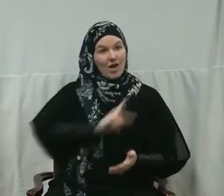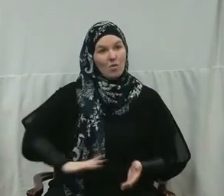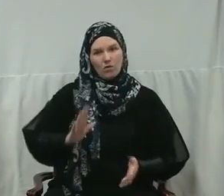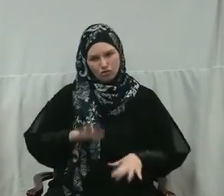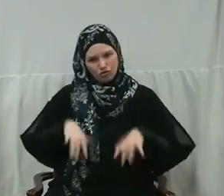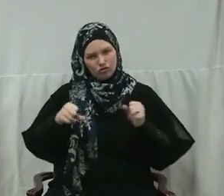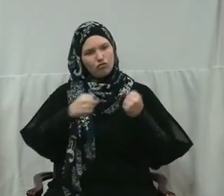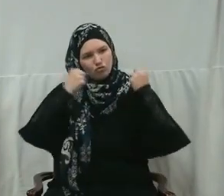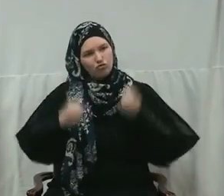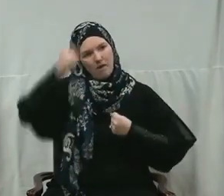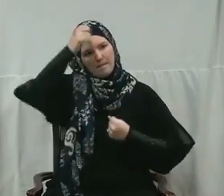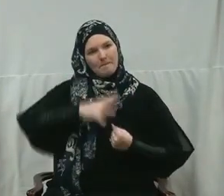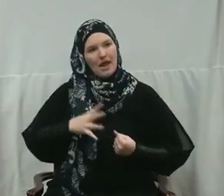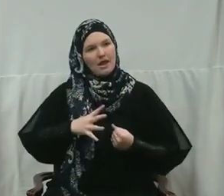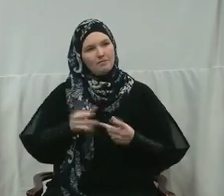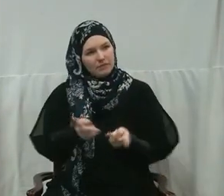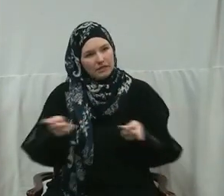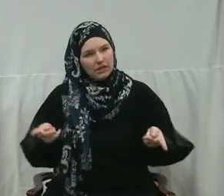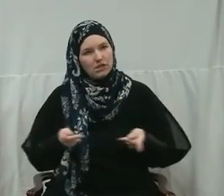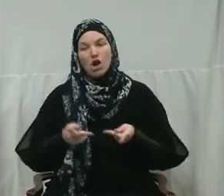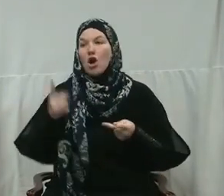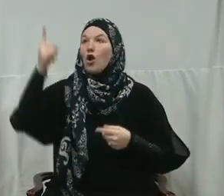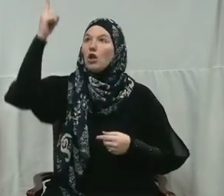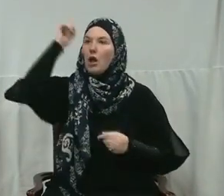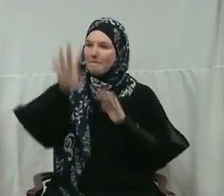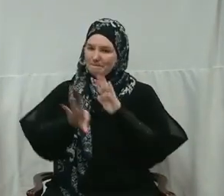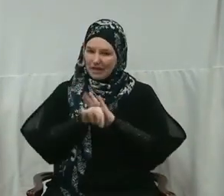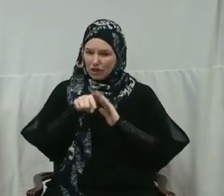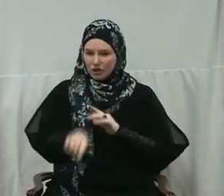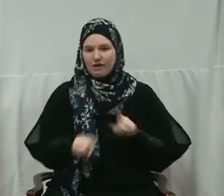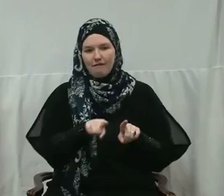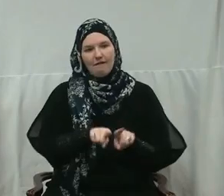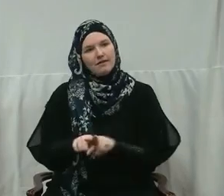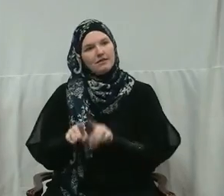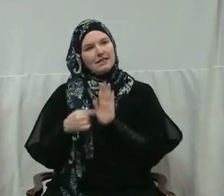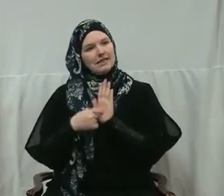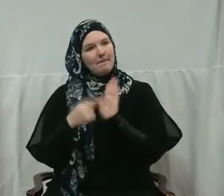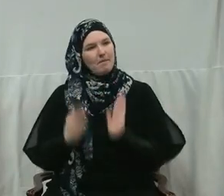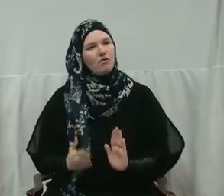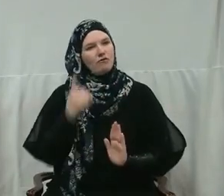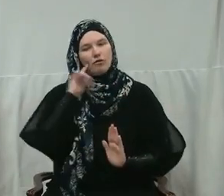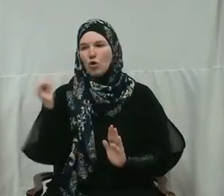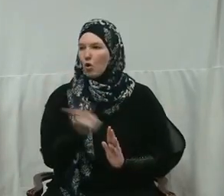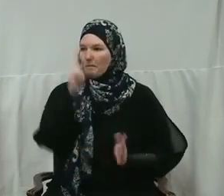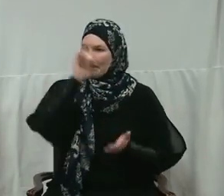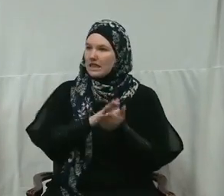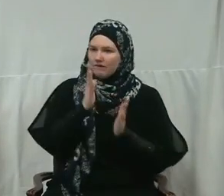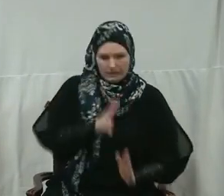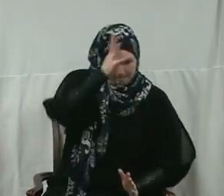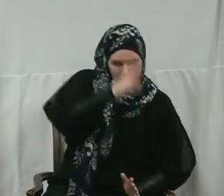Allah chose to pick her as the example for all the believers, men and